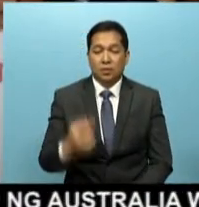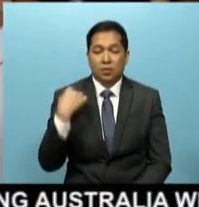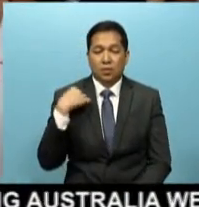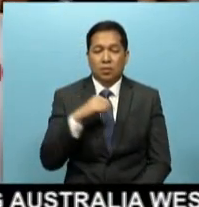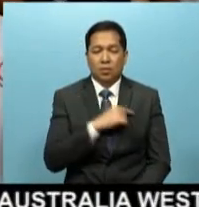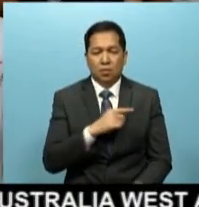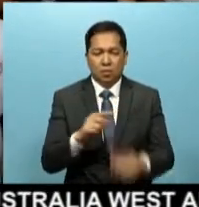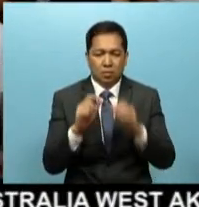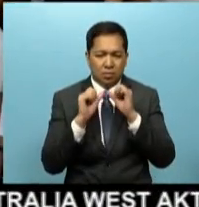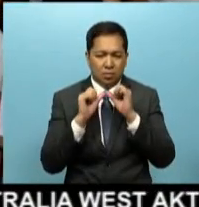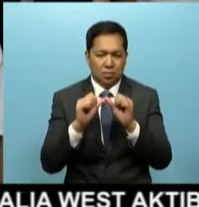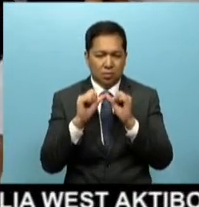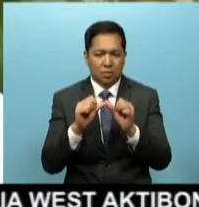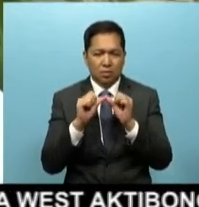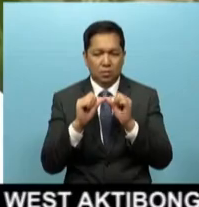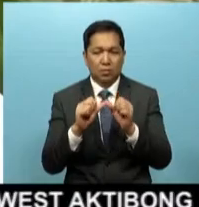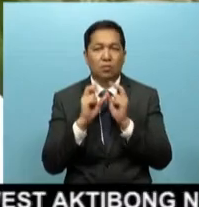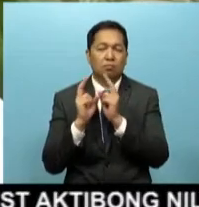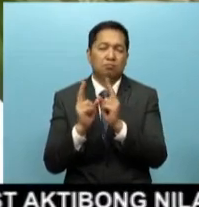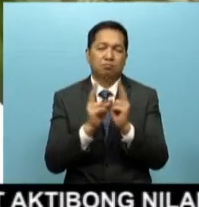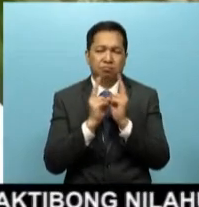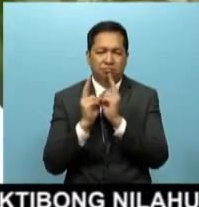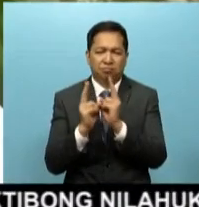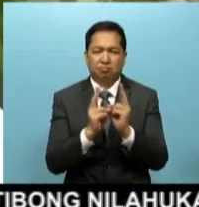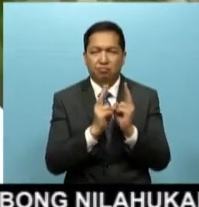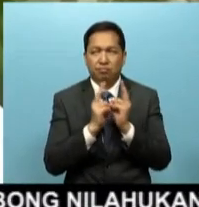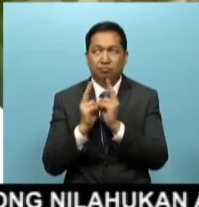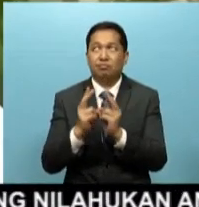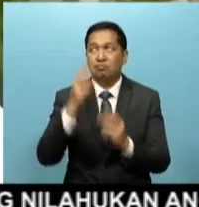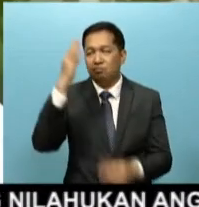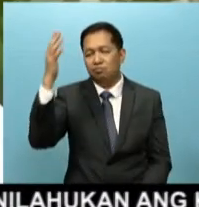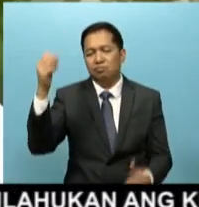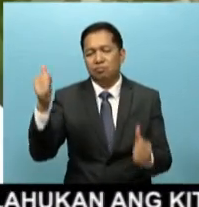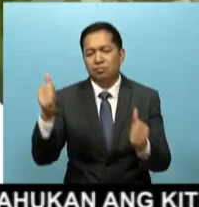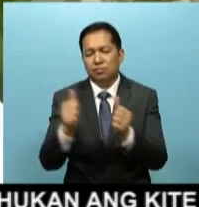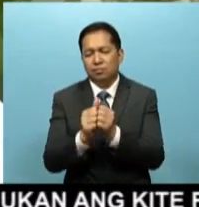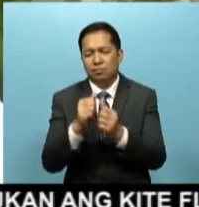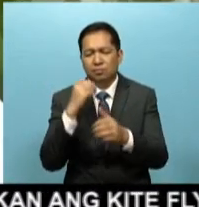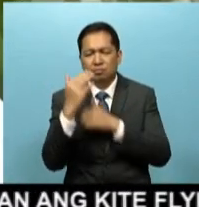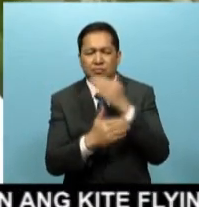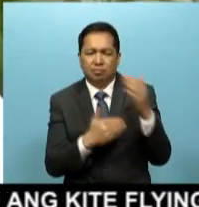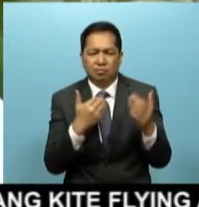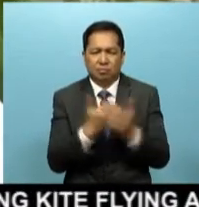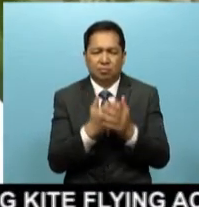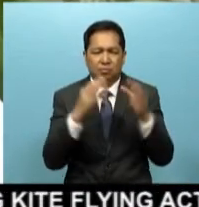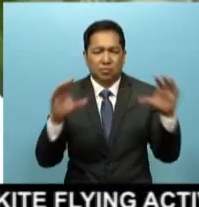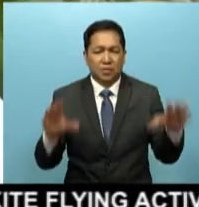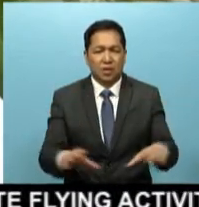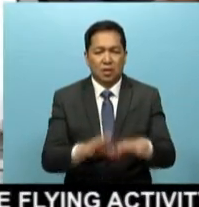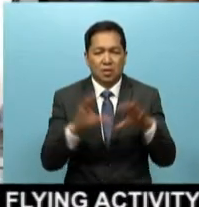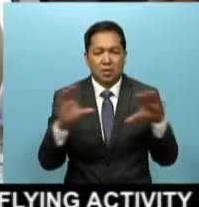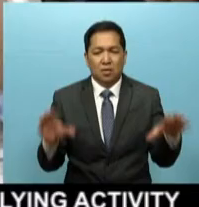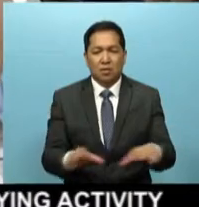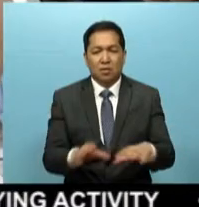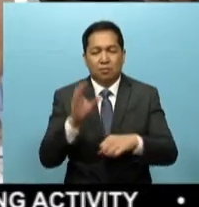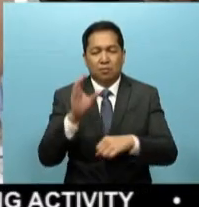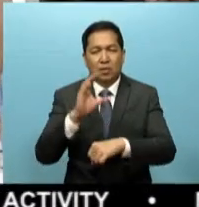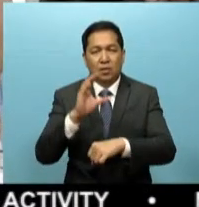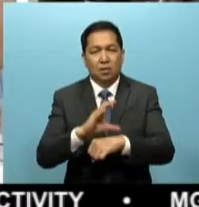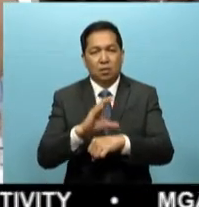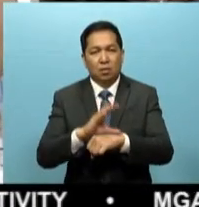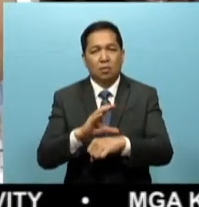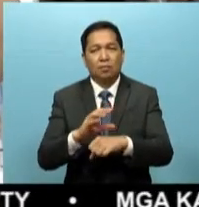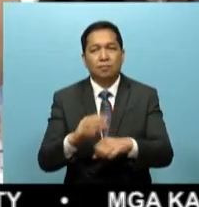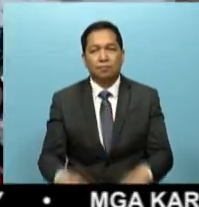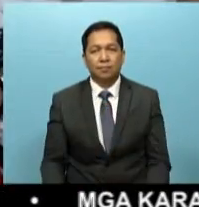will continue to unite with Him and all the activities of the church. During the